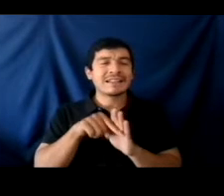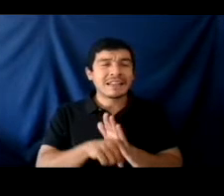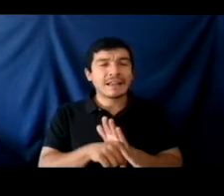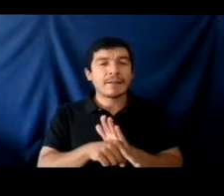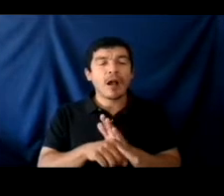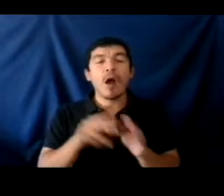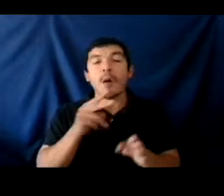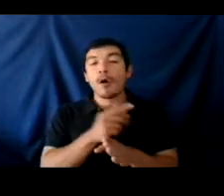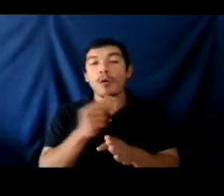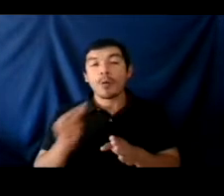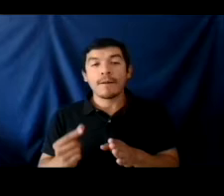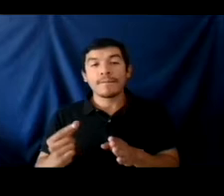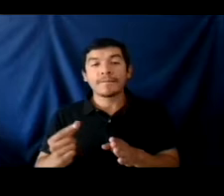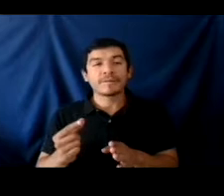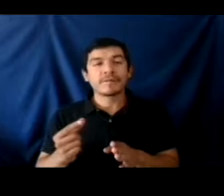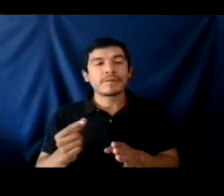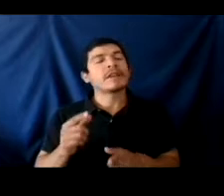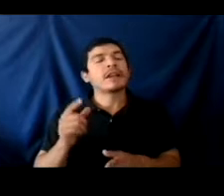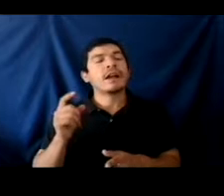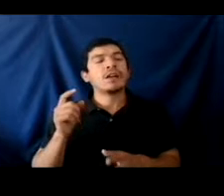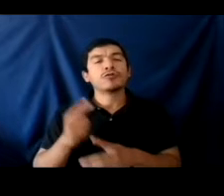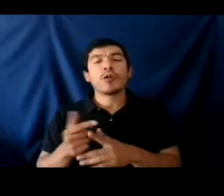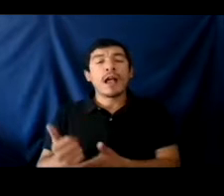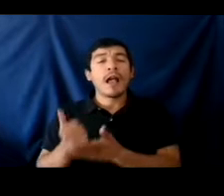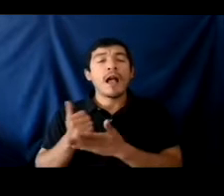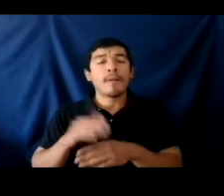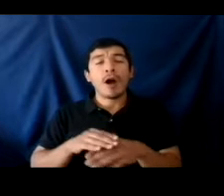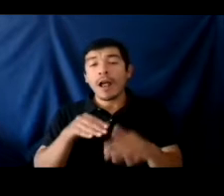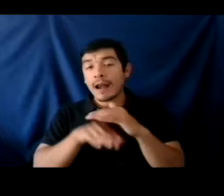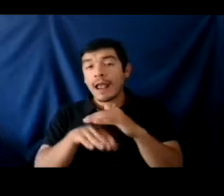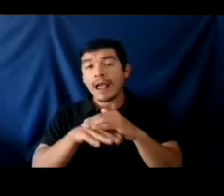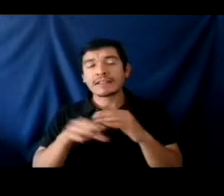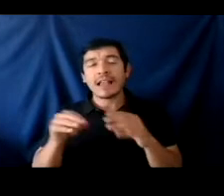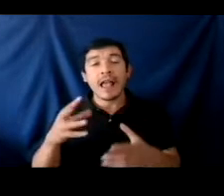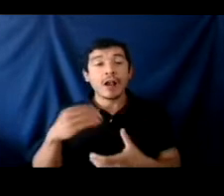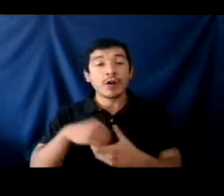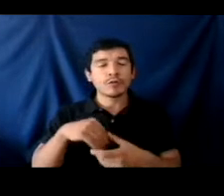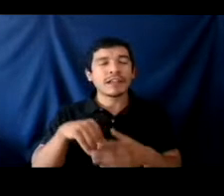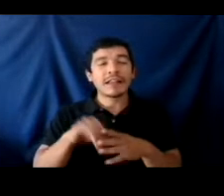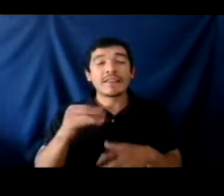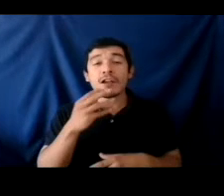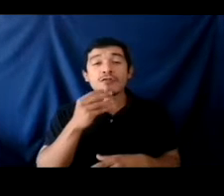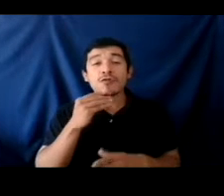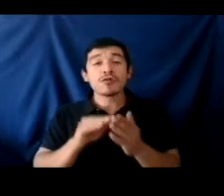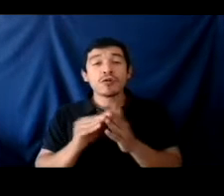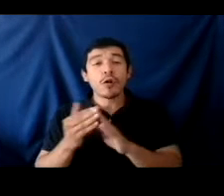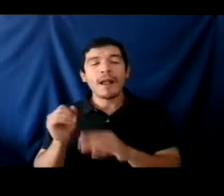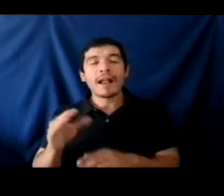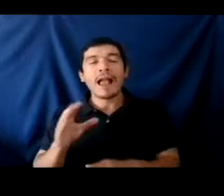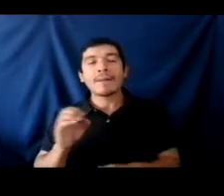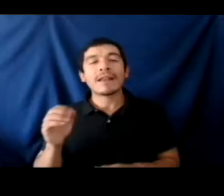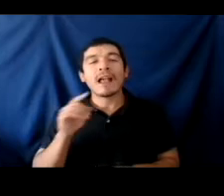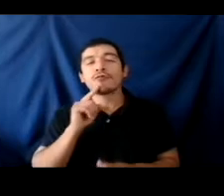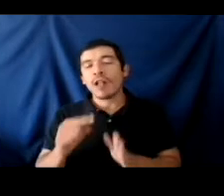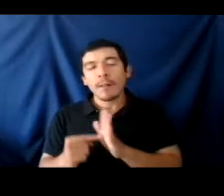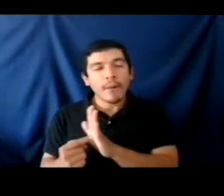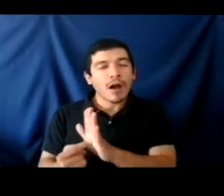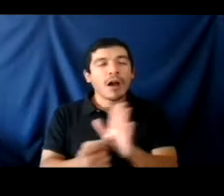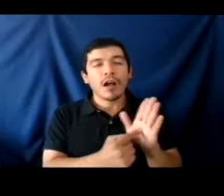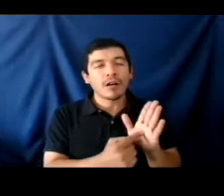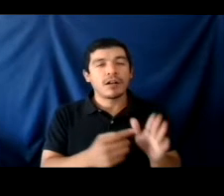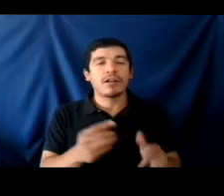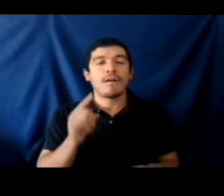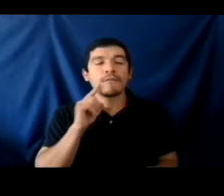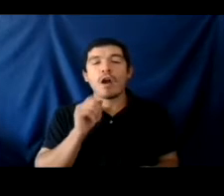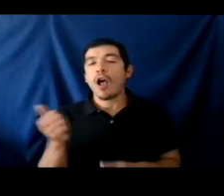comprehensive program to help on access and inclusion in the Jewish community that can be a real model, an effective one